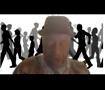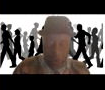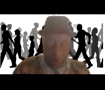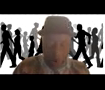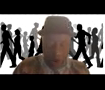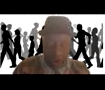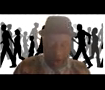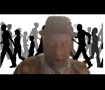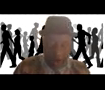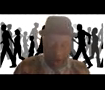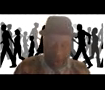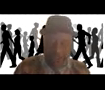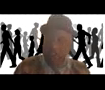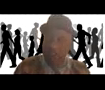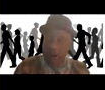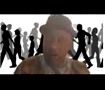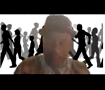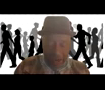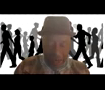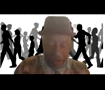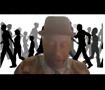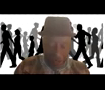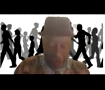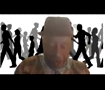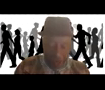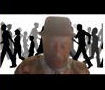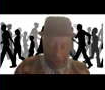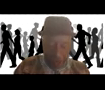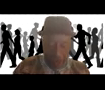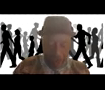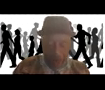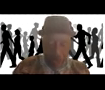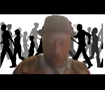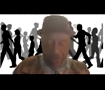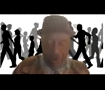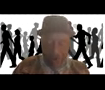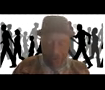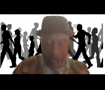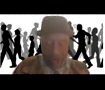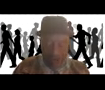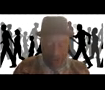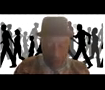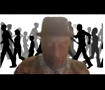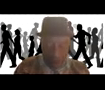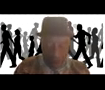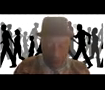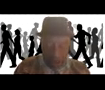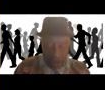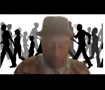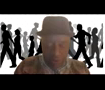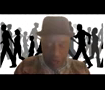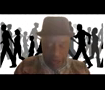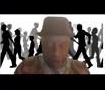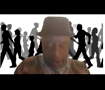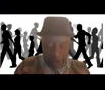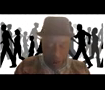out more how to take action on that later tonight. Without federal financial support, it